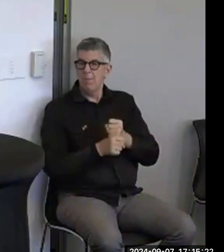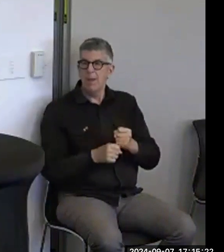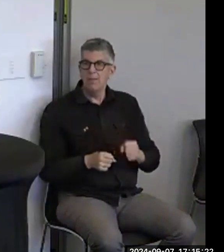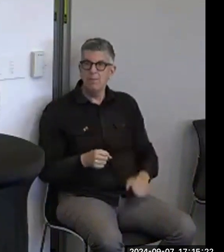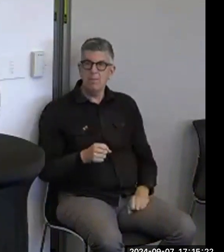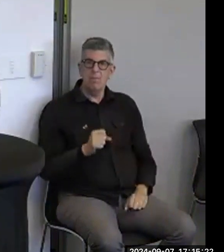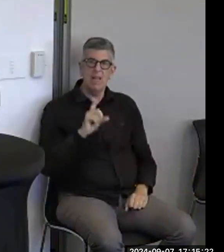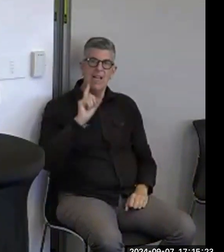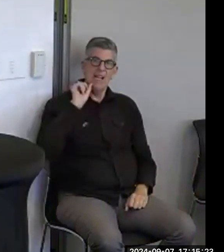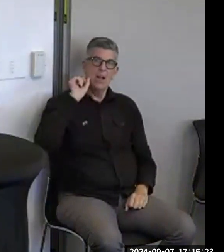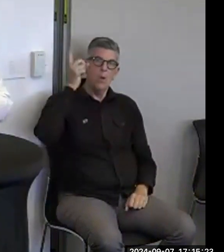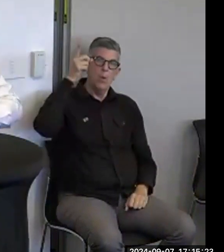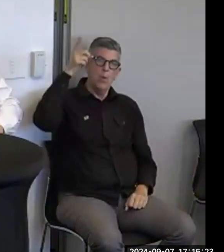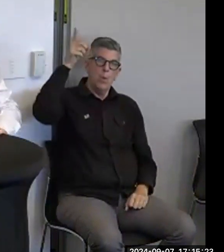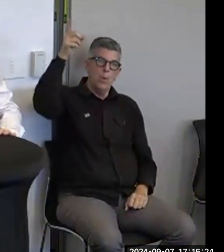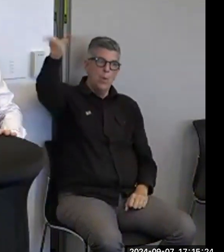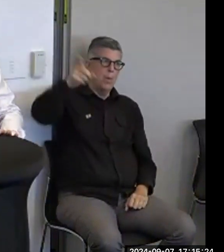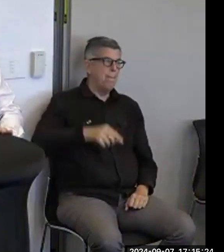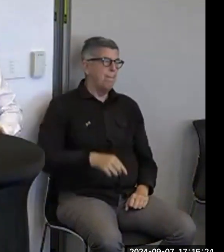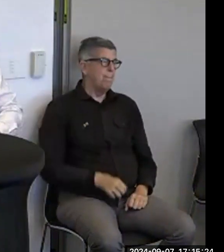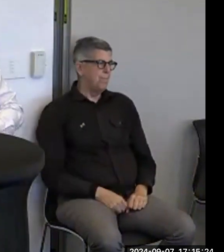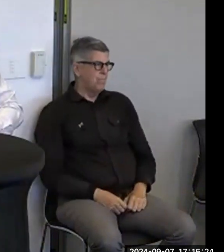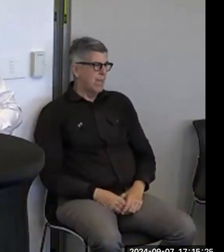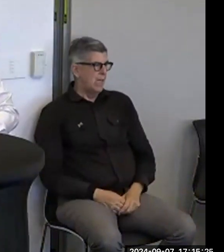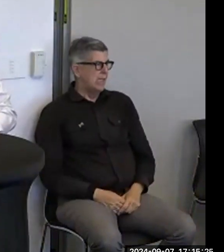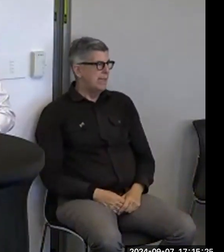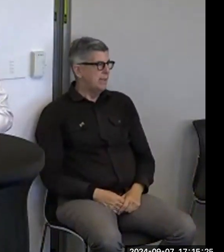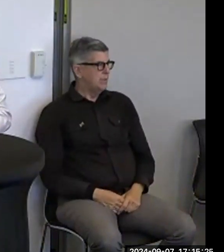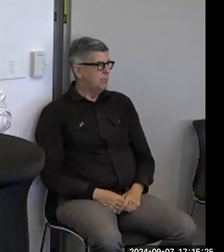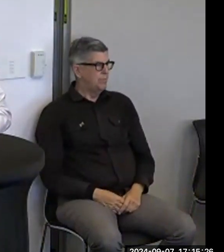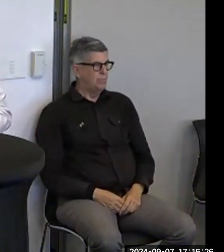Oh, wait. Okay.